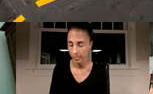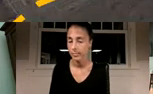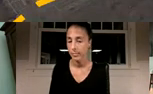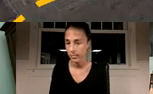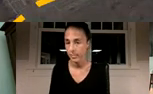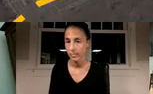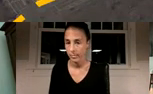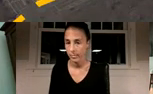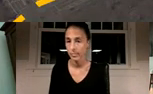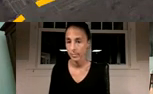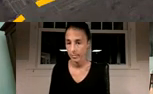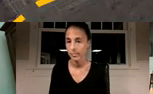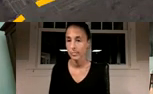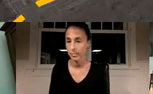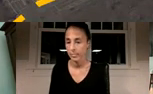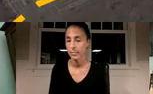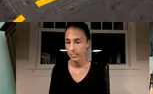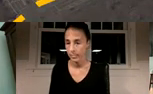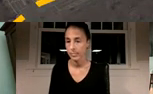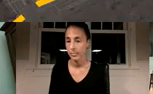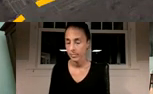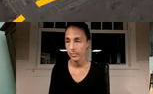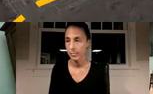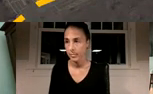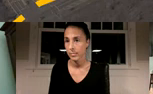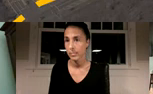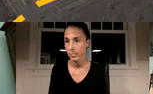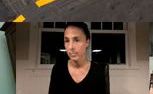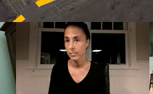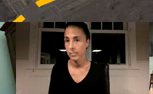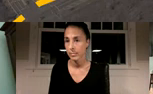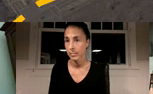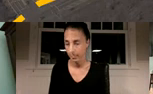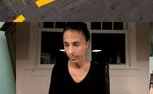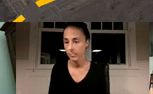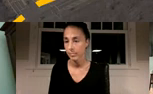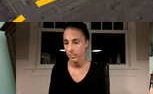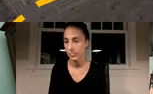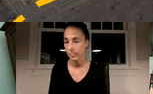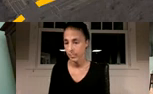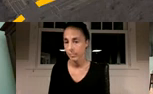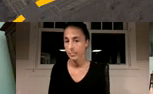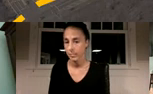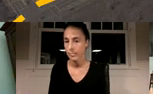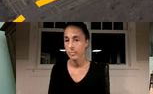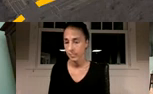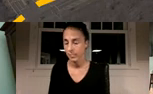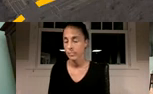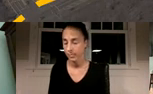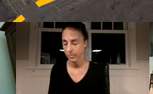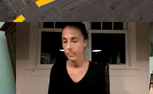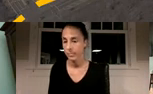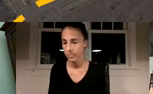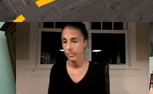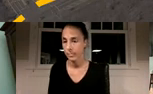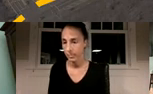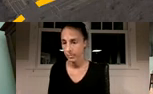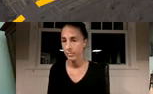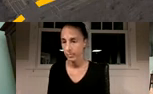timing of when these developments come on board, those can be some acute impacts that should be avoided, in my